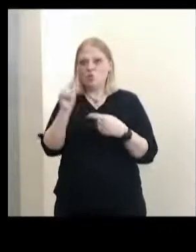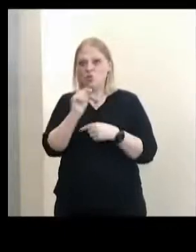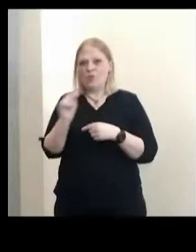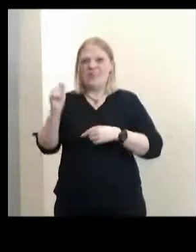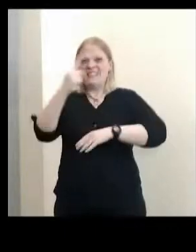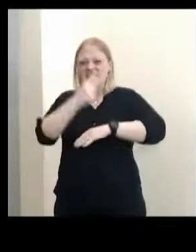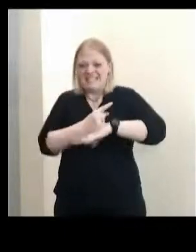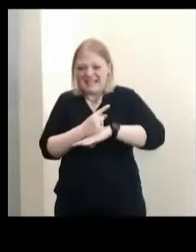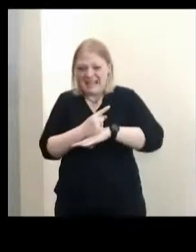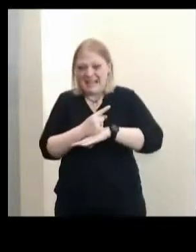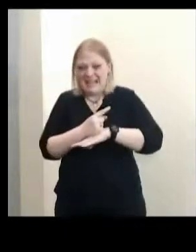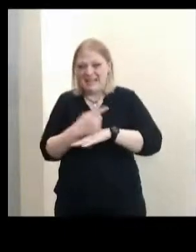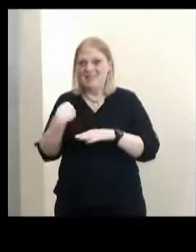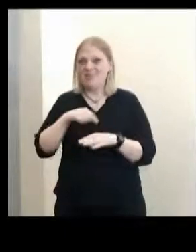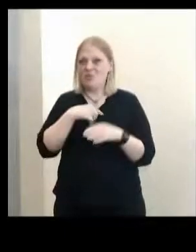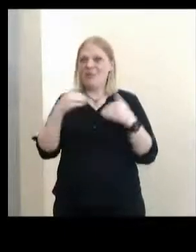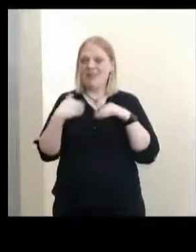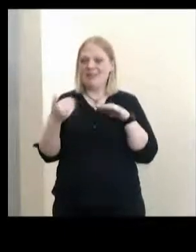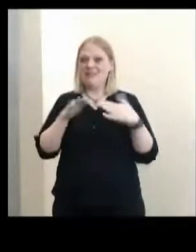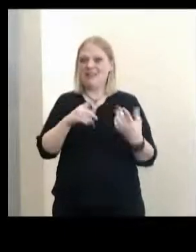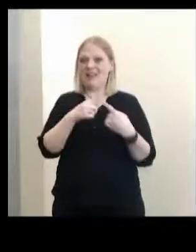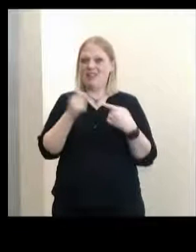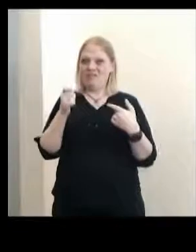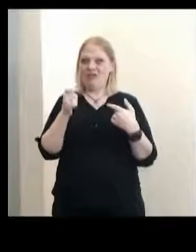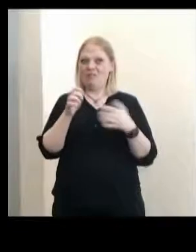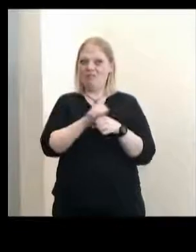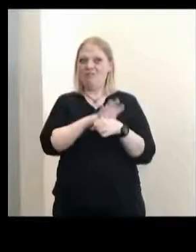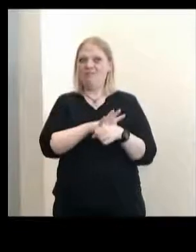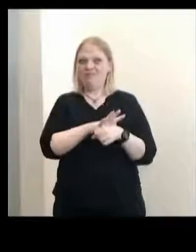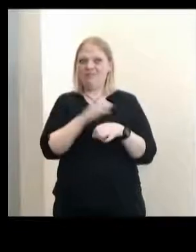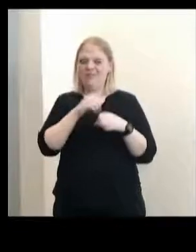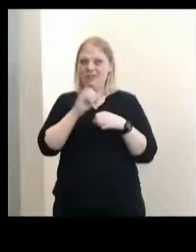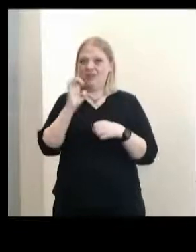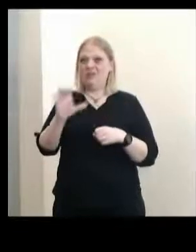as a result of COVID-19 in Erie County. And the Department